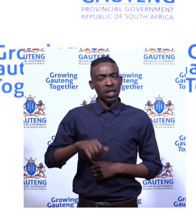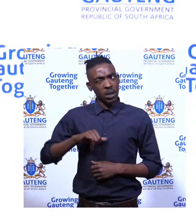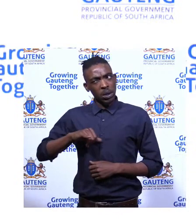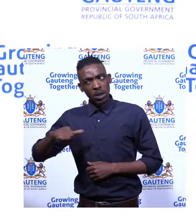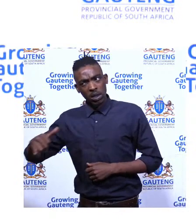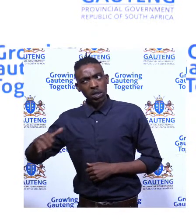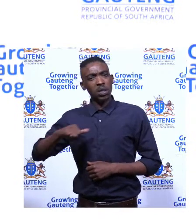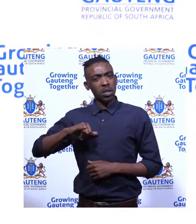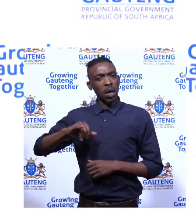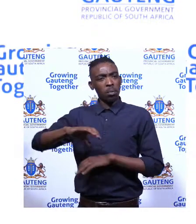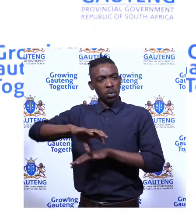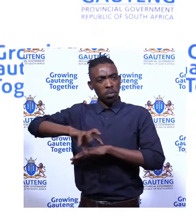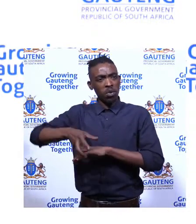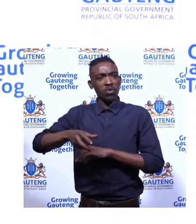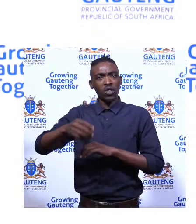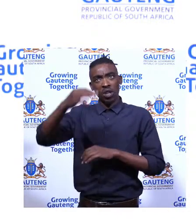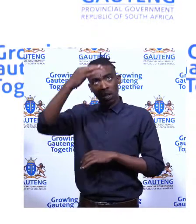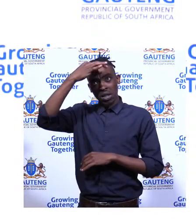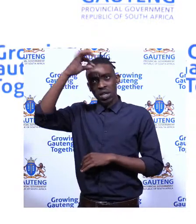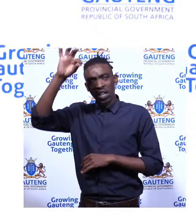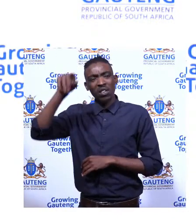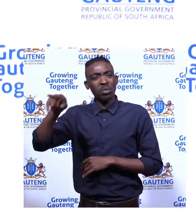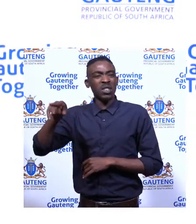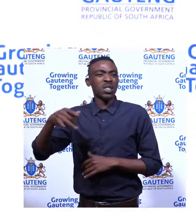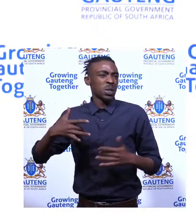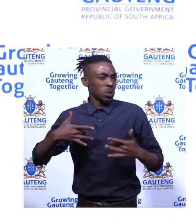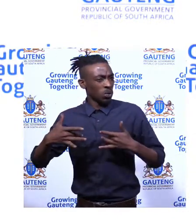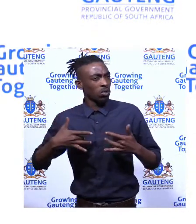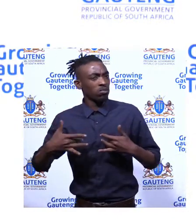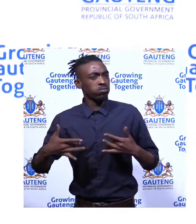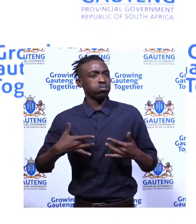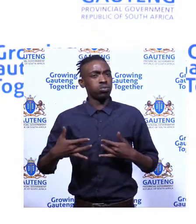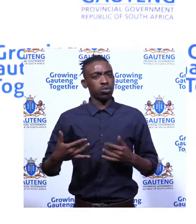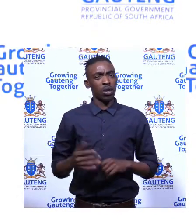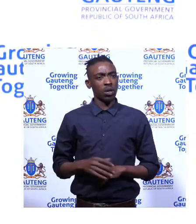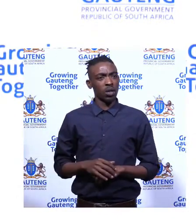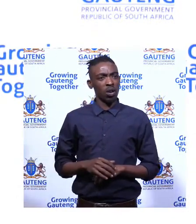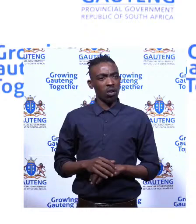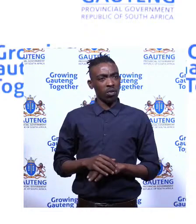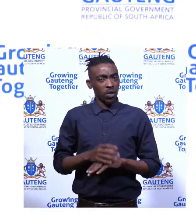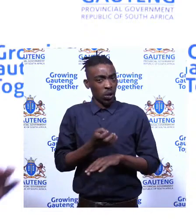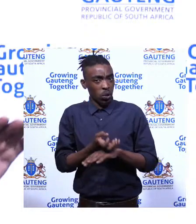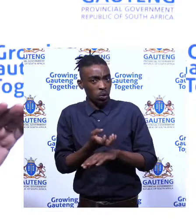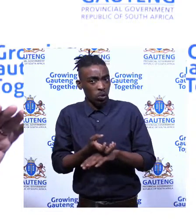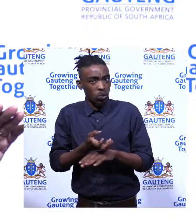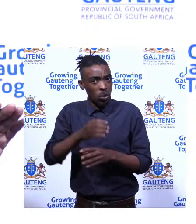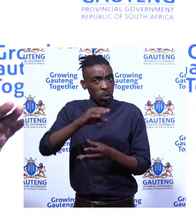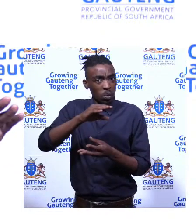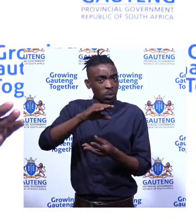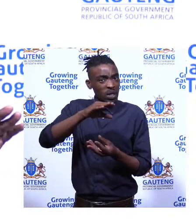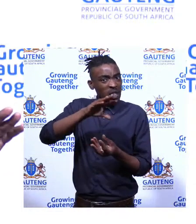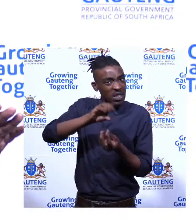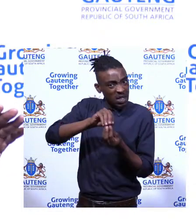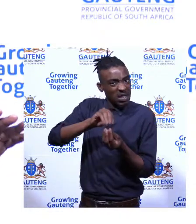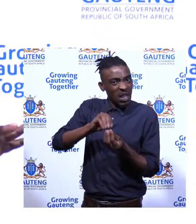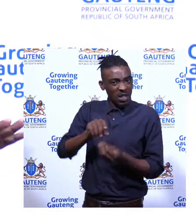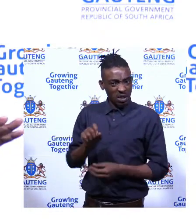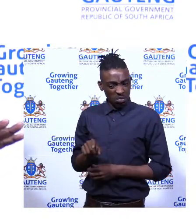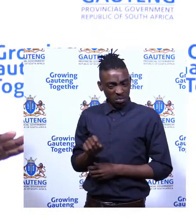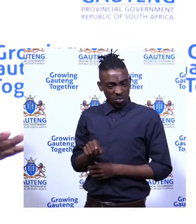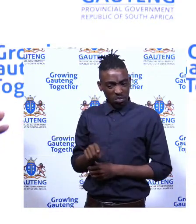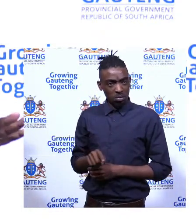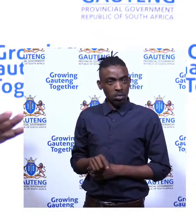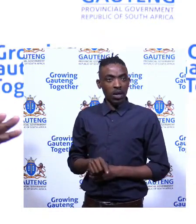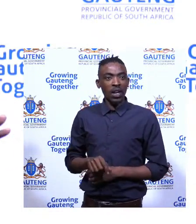Council. So the provincial government is very concerned with regard to the state of the economy. So as we improve on